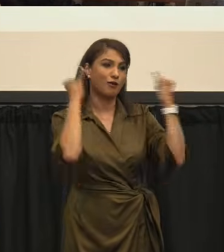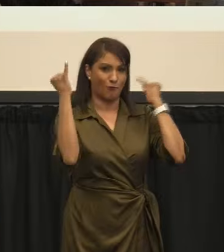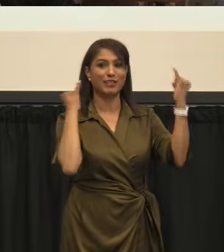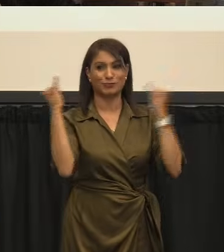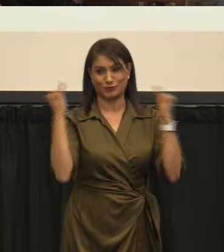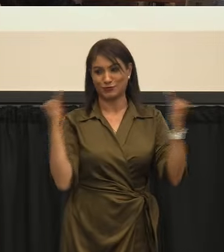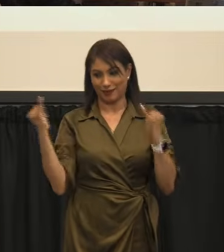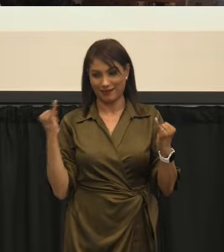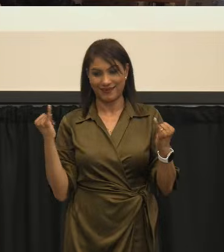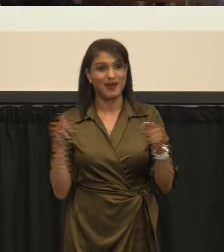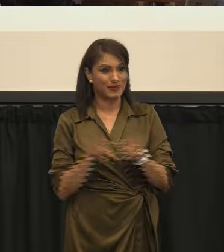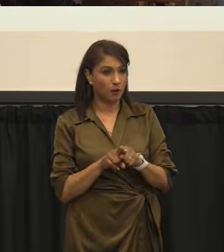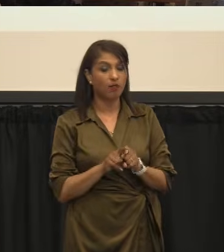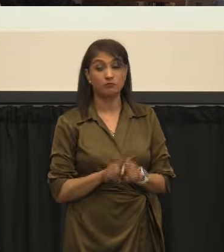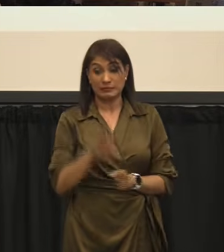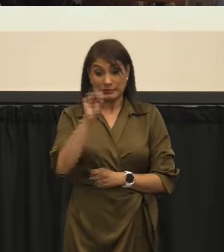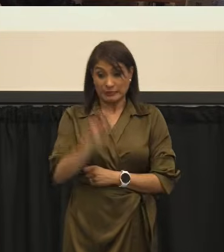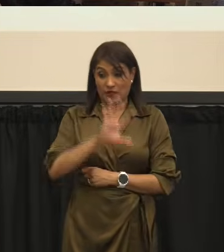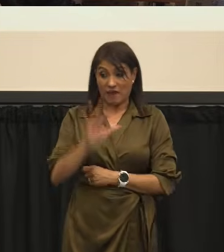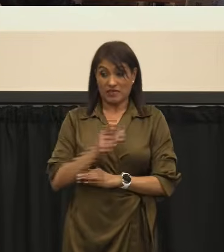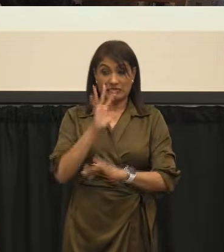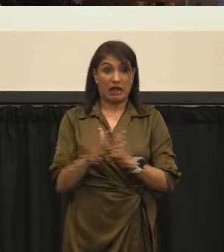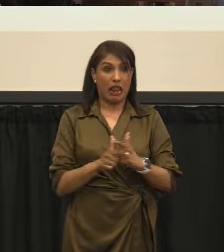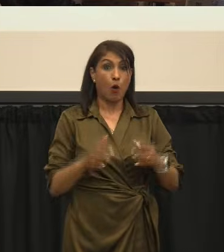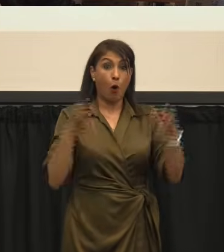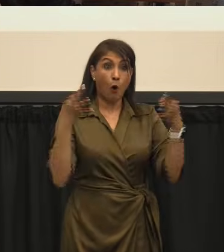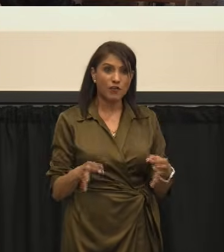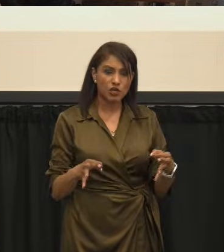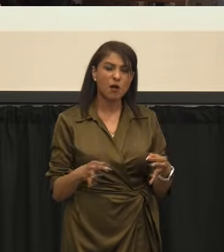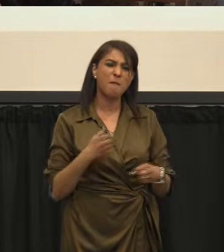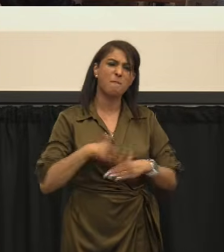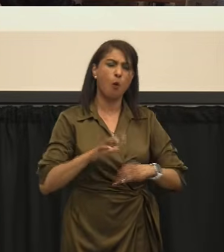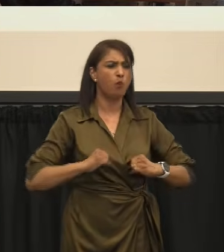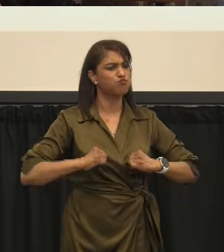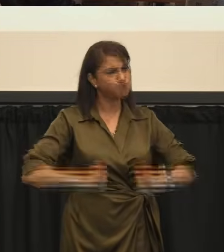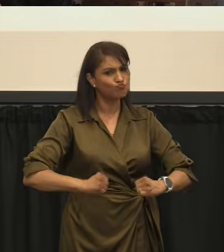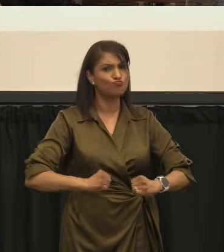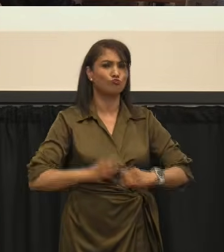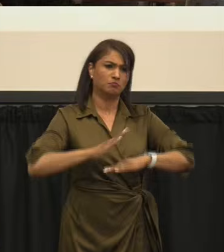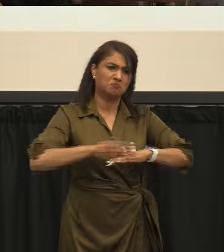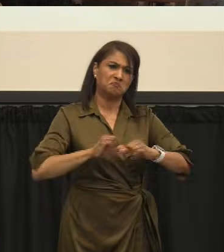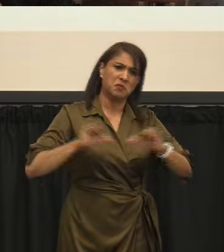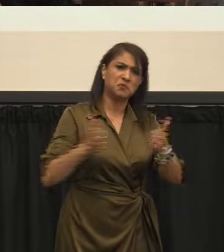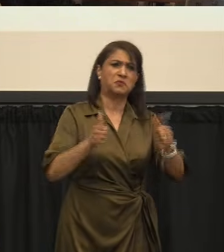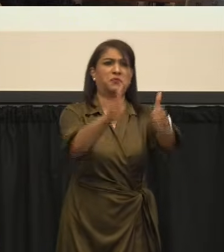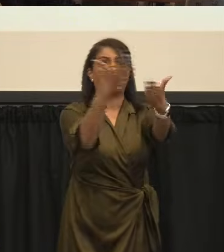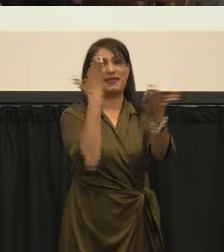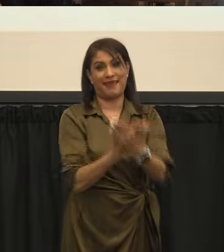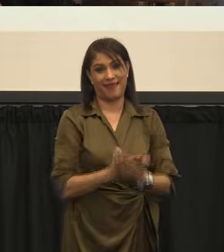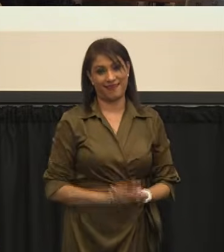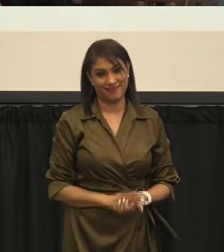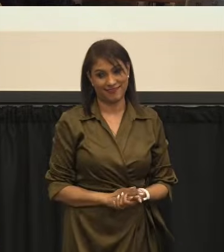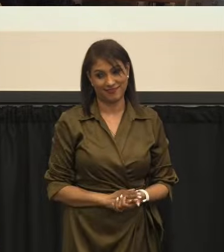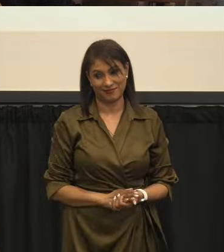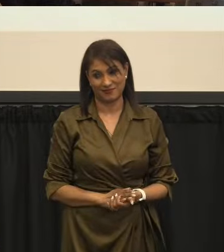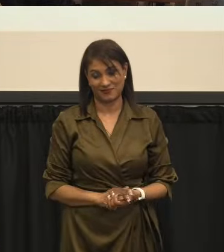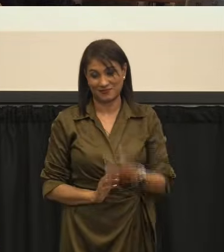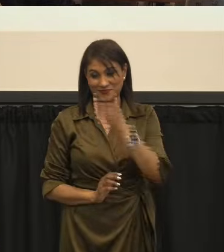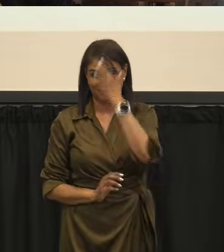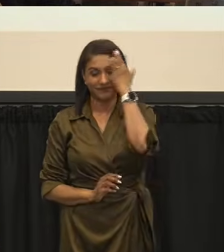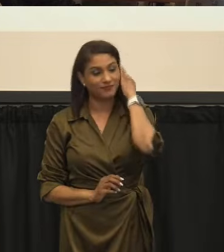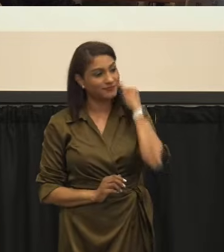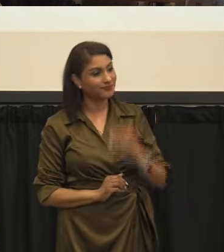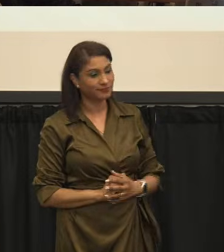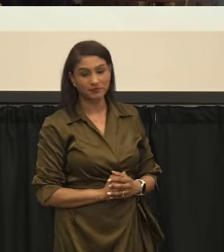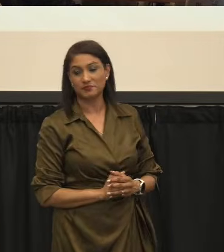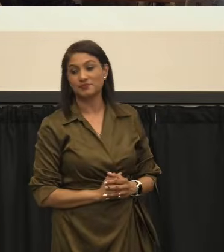the technological innovation will be supportive, or it will support the innovation of SSL resources, and